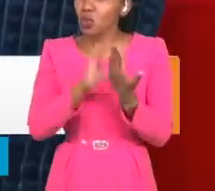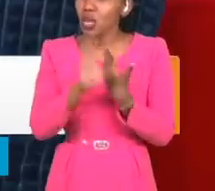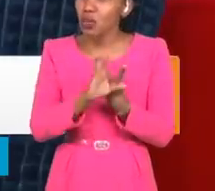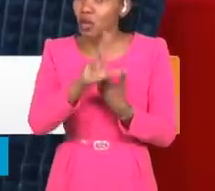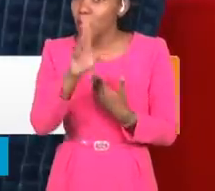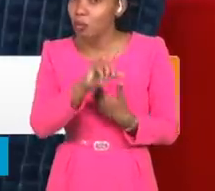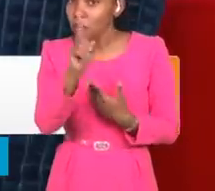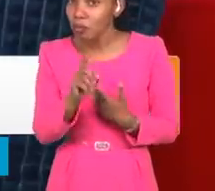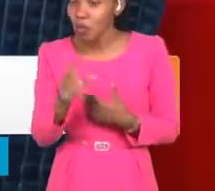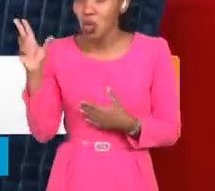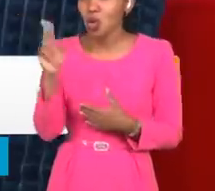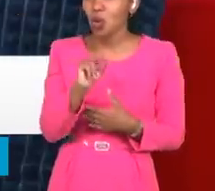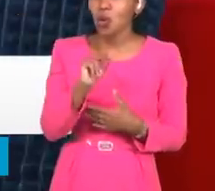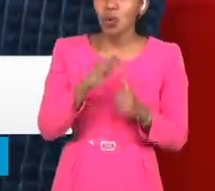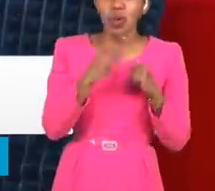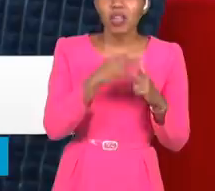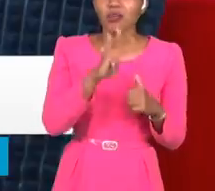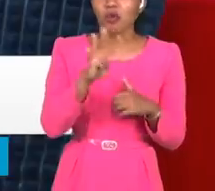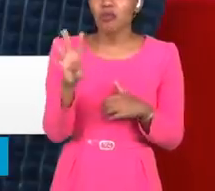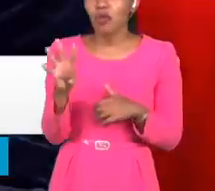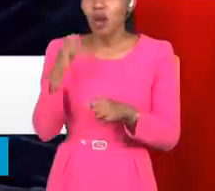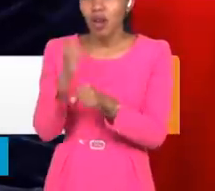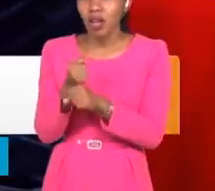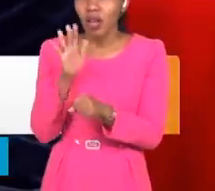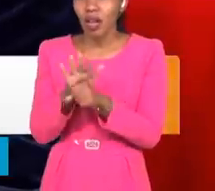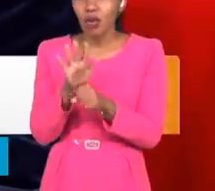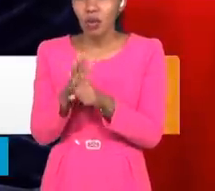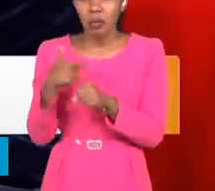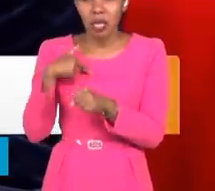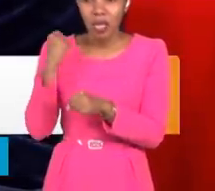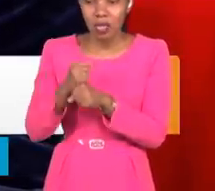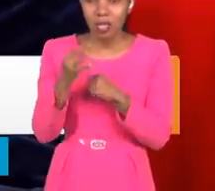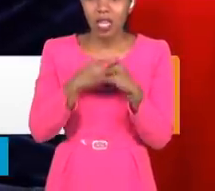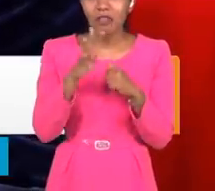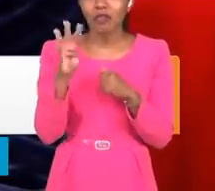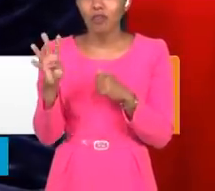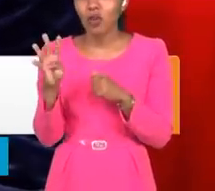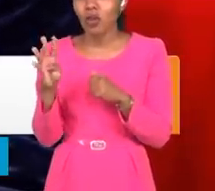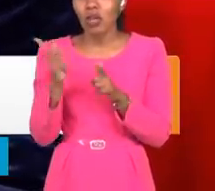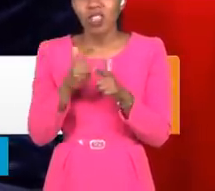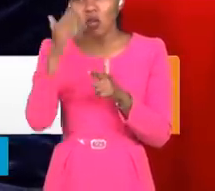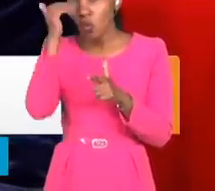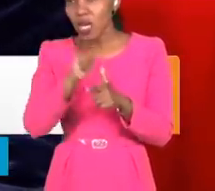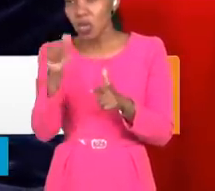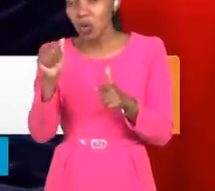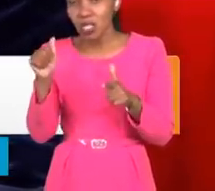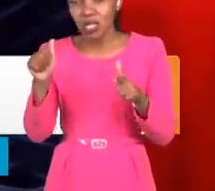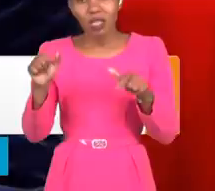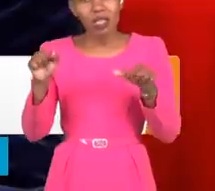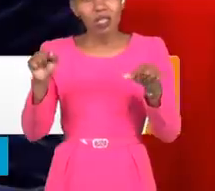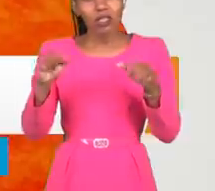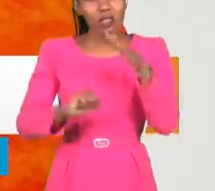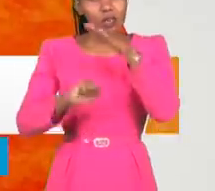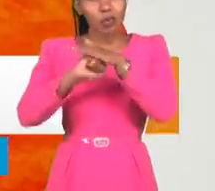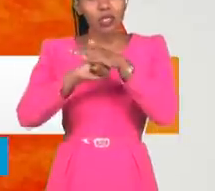don't. 844 has done so much. I did 844. Okay. But why don't you support the CBC? You